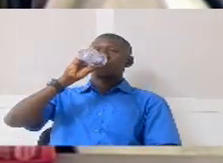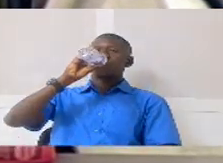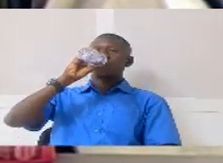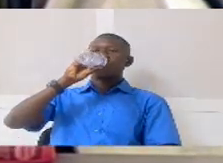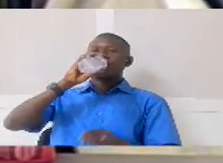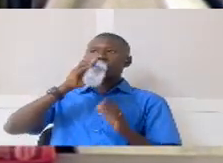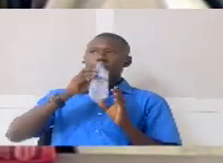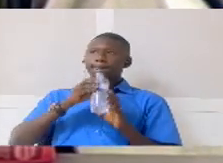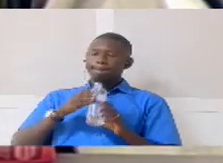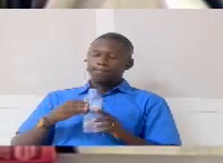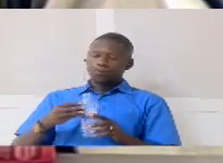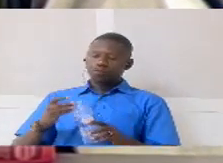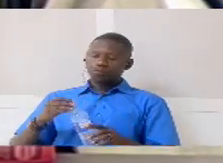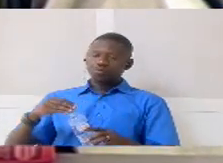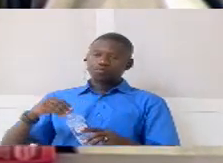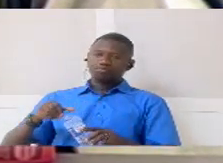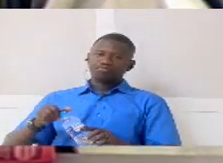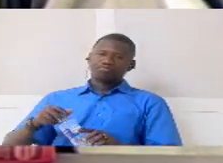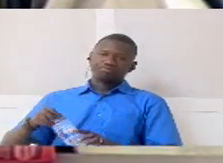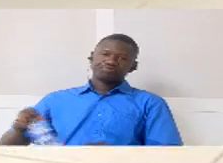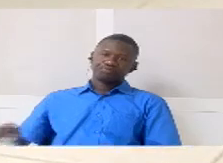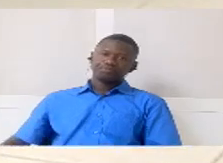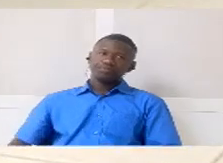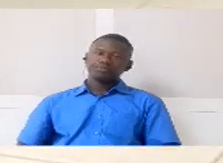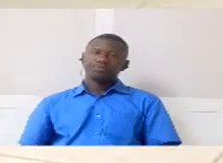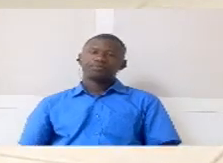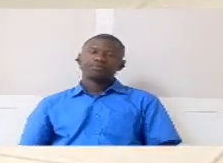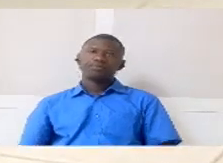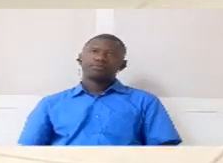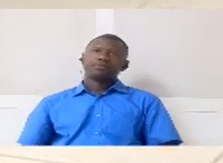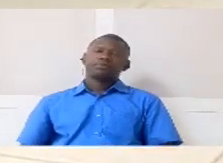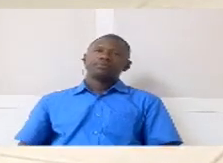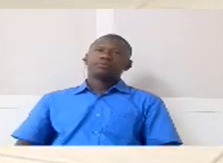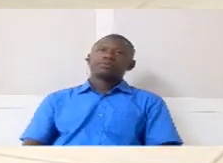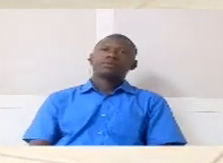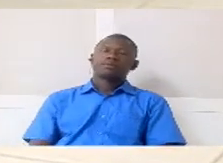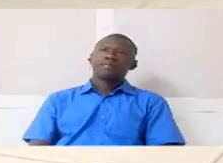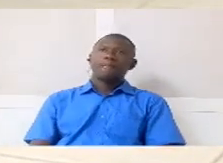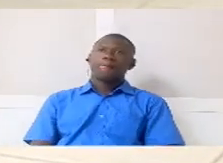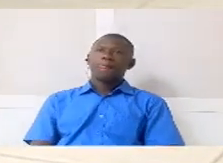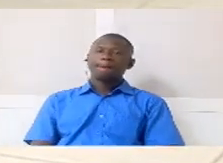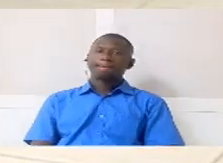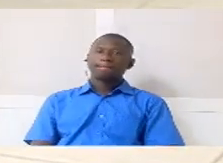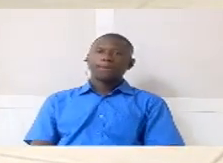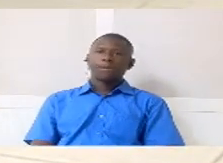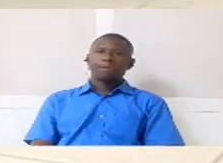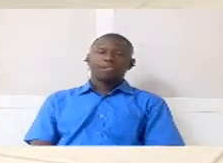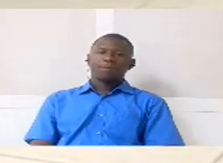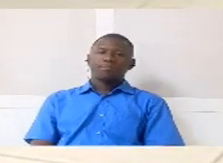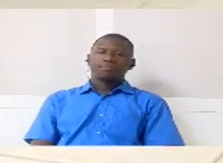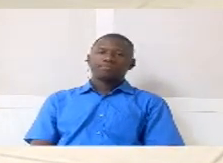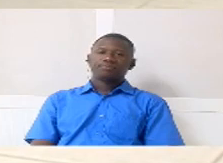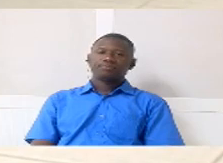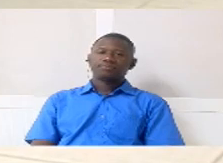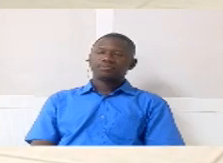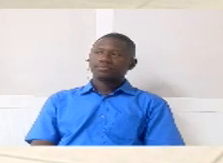hanufo ya kuosamba moya menna palaso beo prisin dukula la palaso e santo, saying,